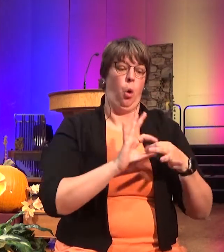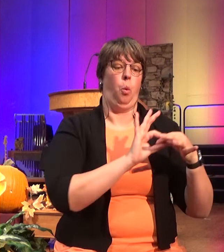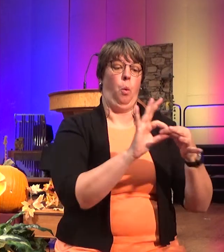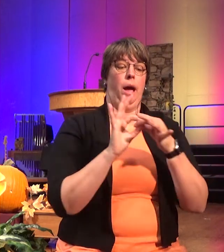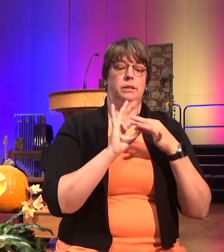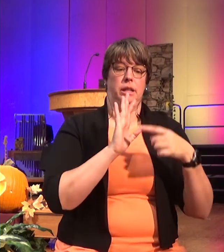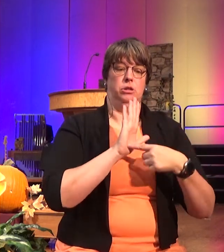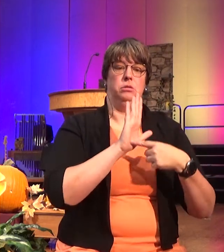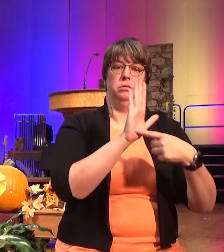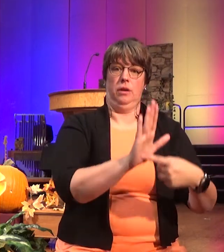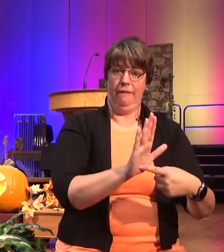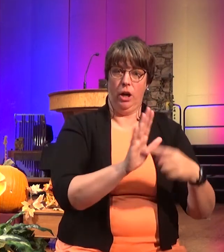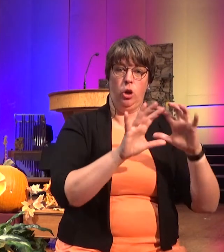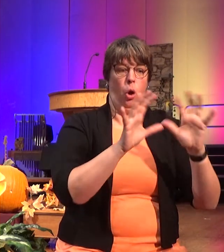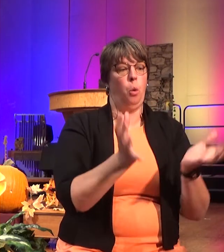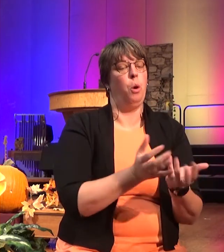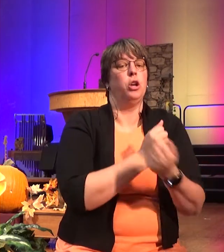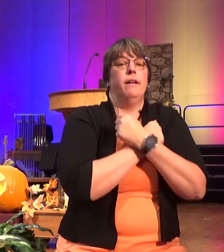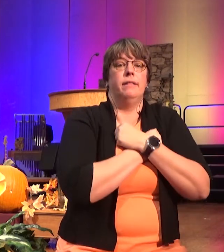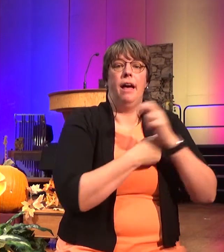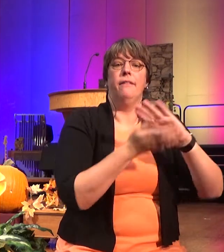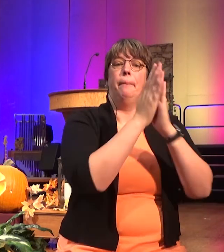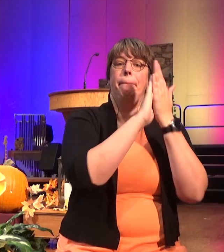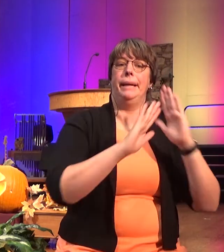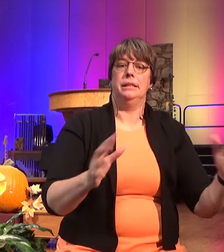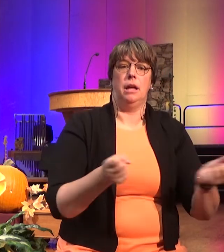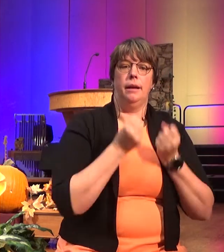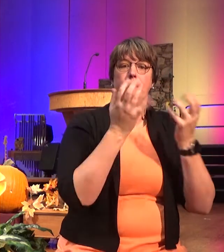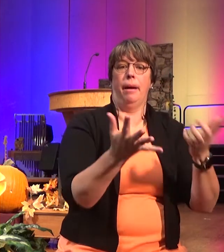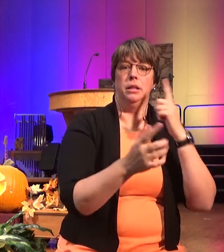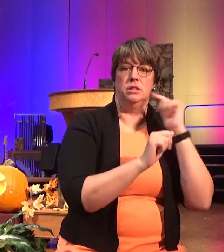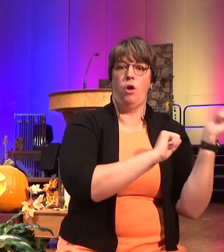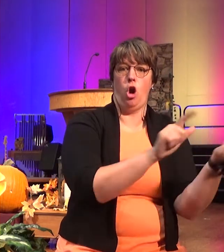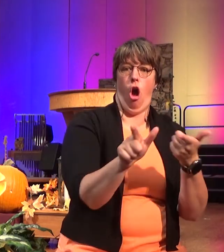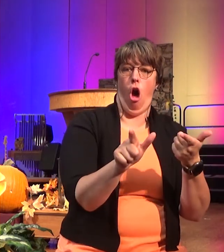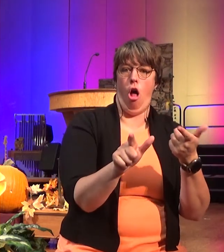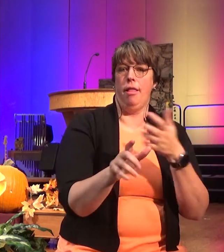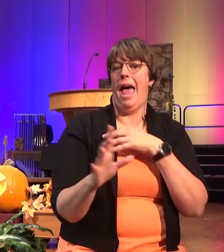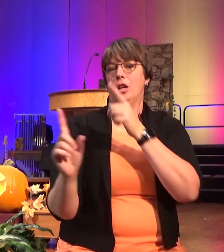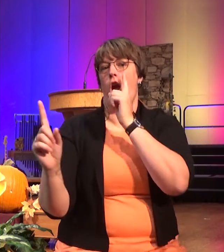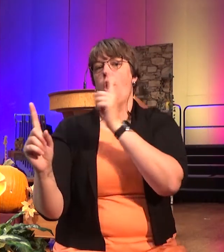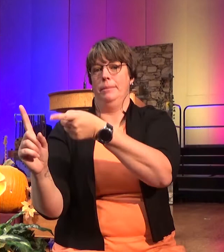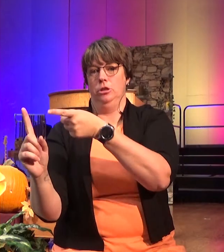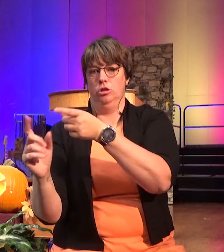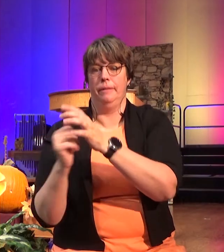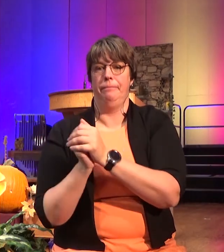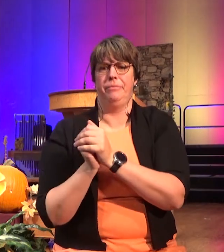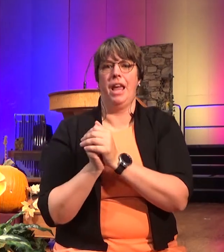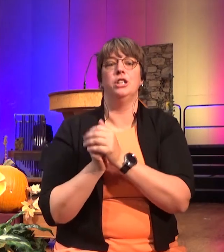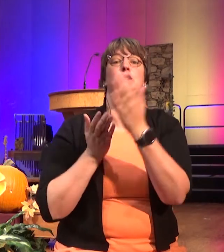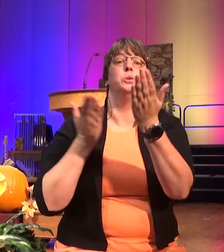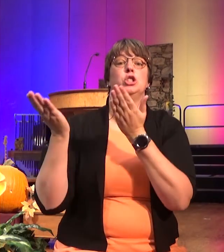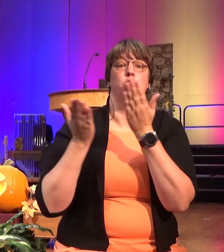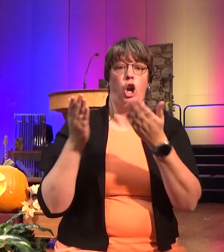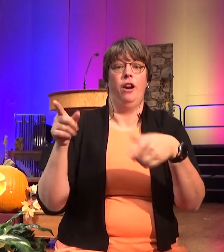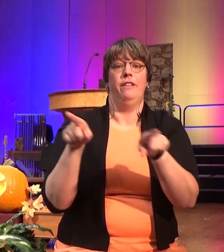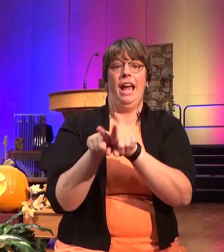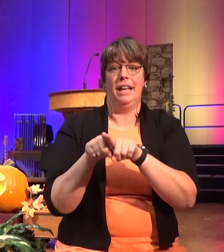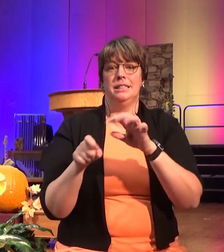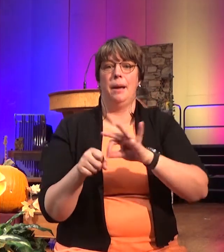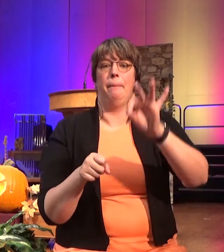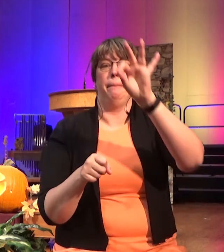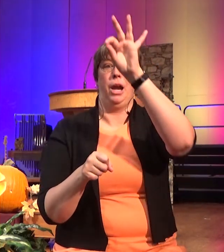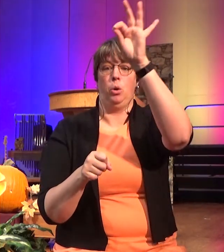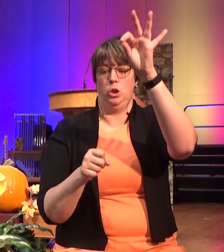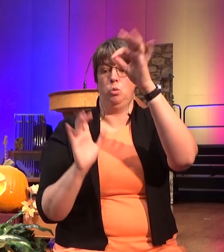a world of love, peace, and abundance for all. And our vision, to serve as a spiritual